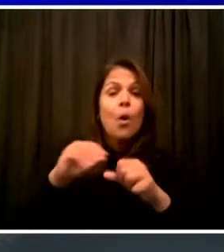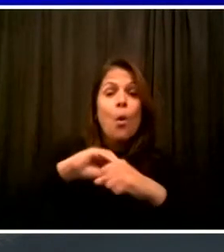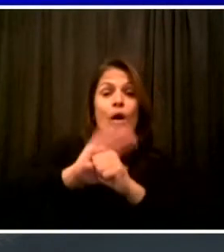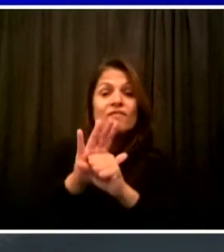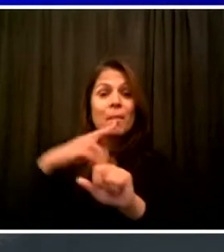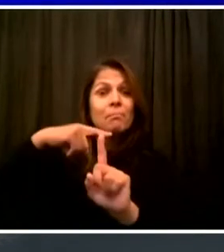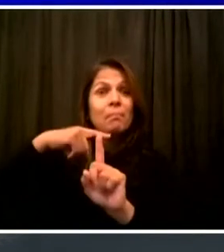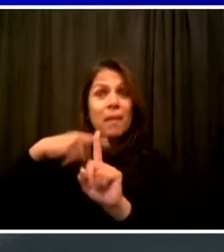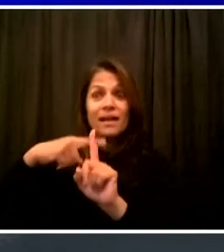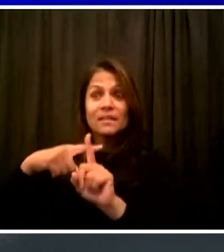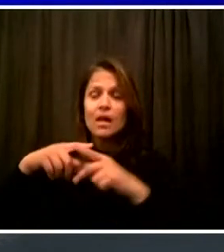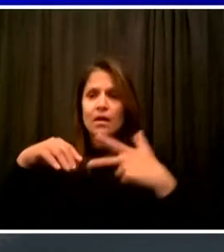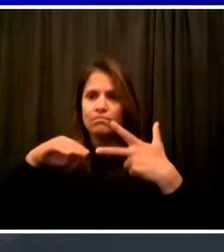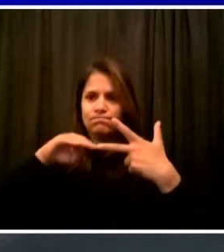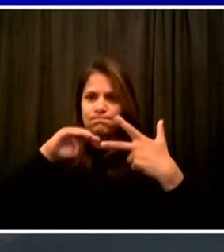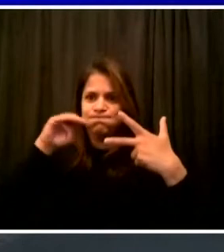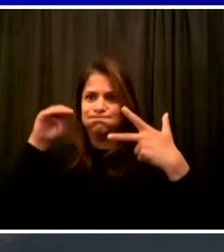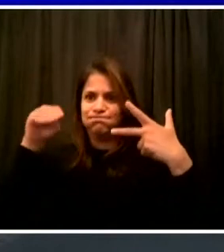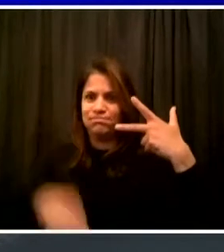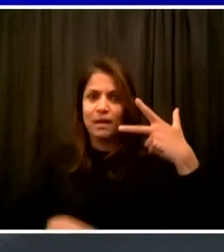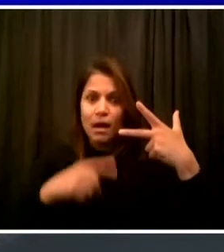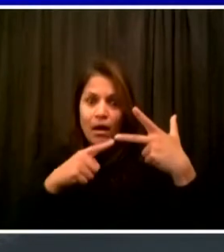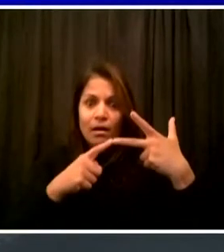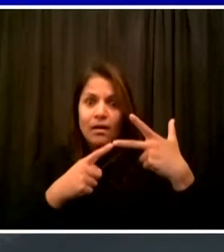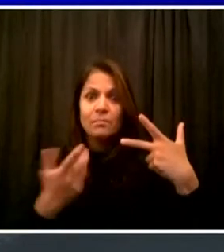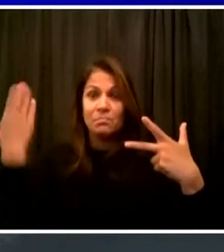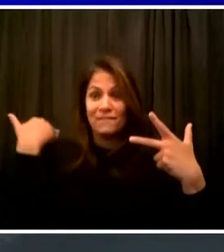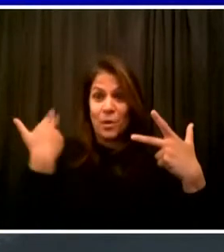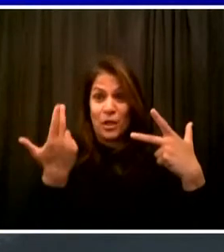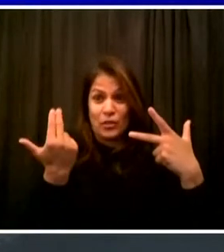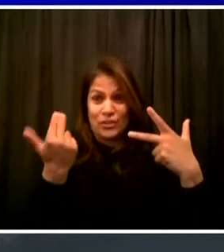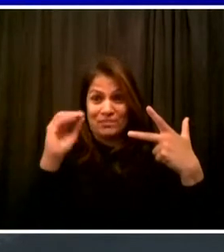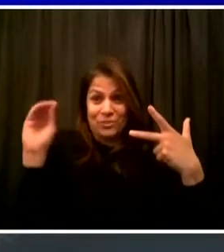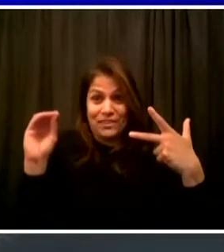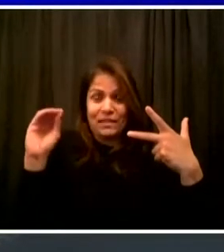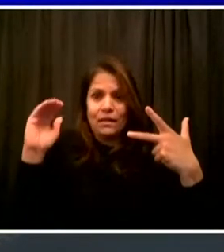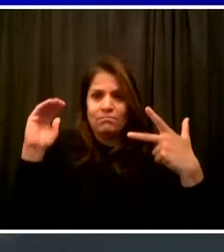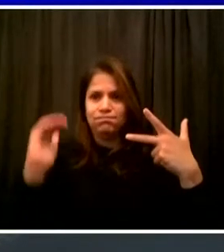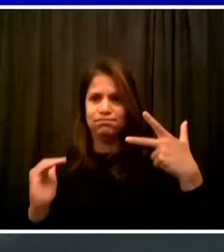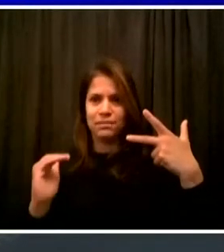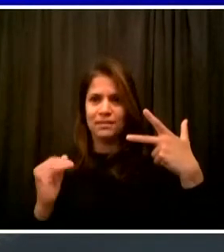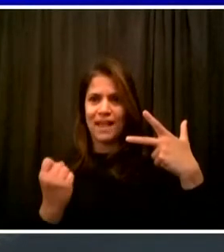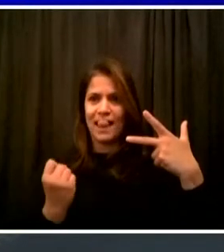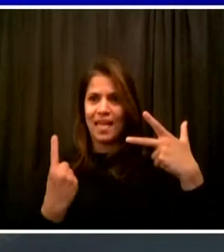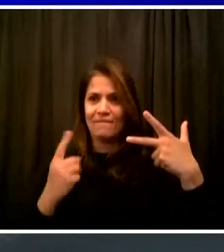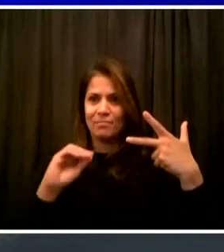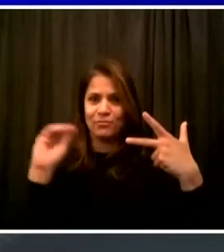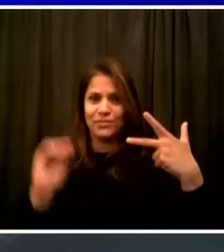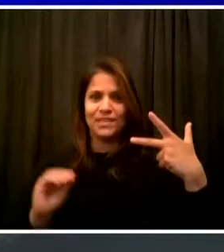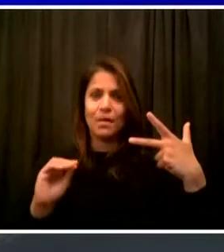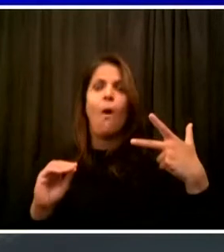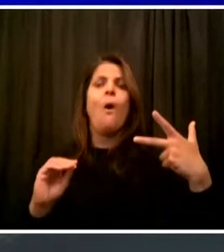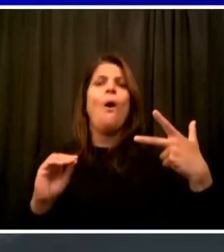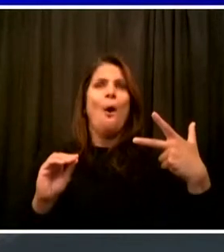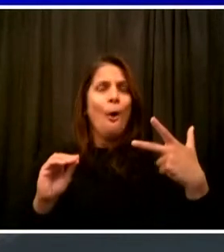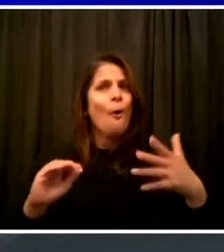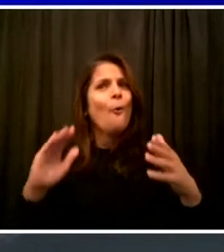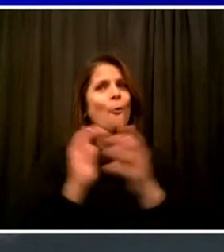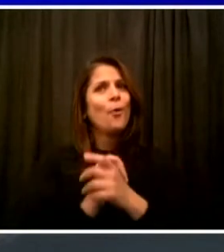fewer and fewer people fighting for their lives, more and more people being saved. That is a very powerful number. And number